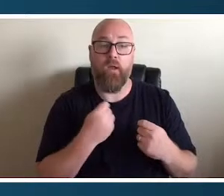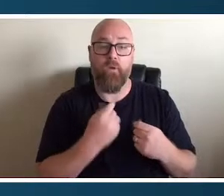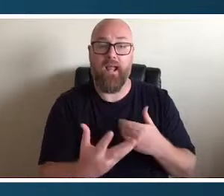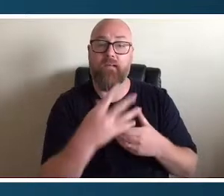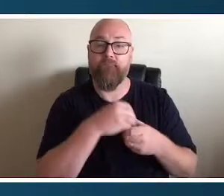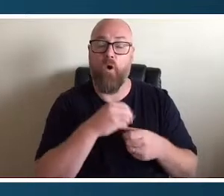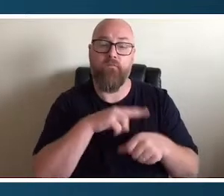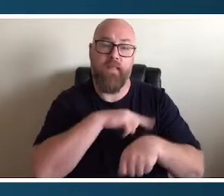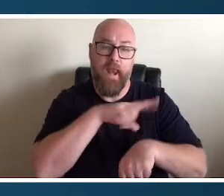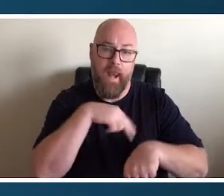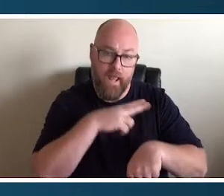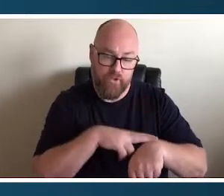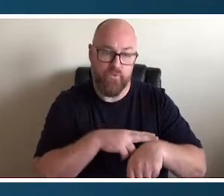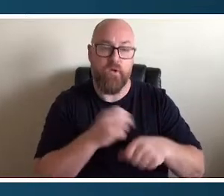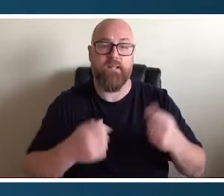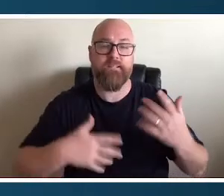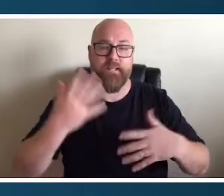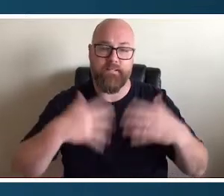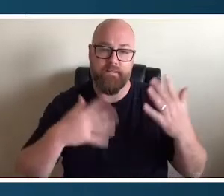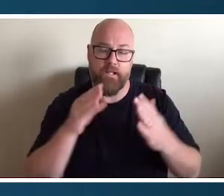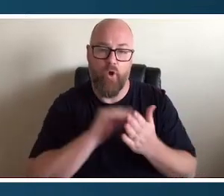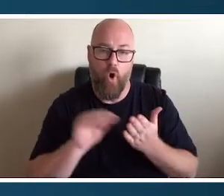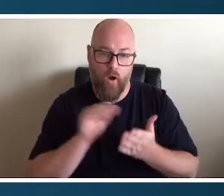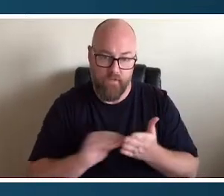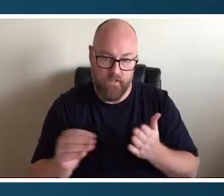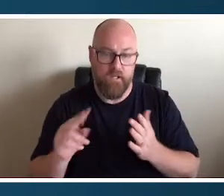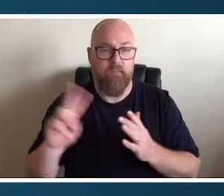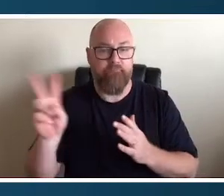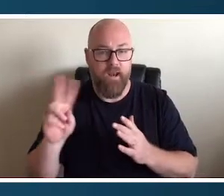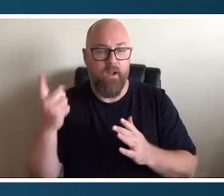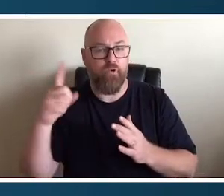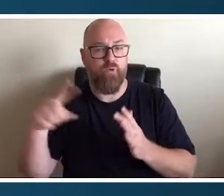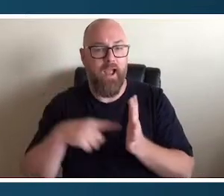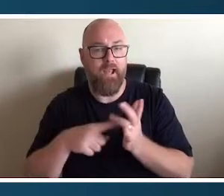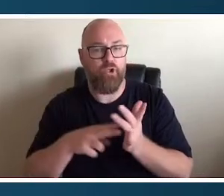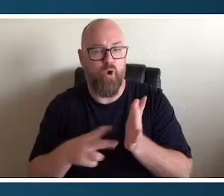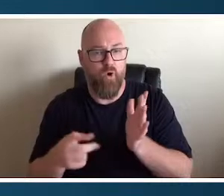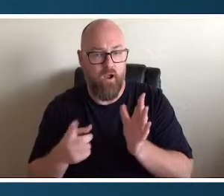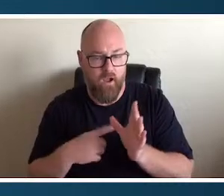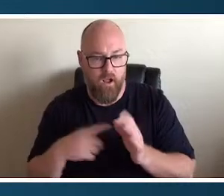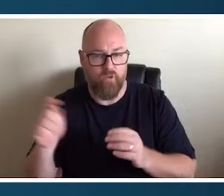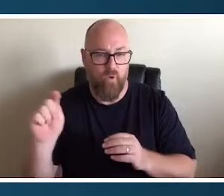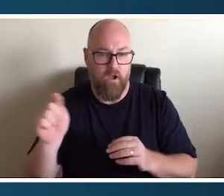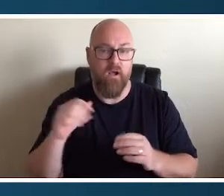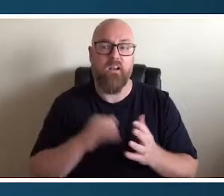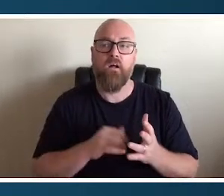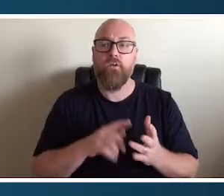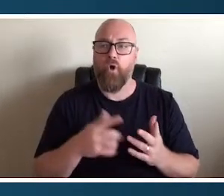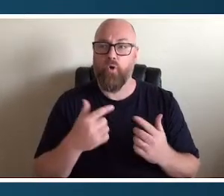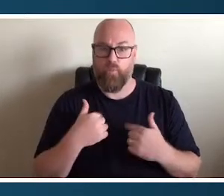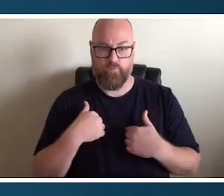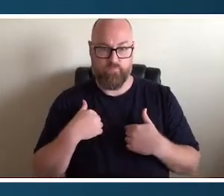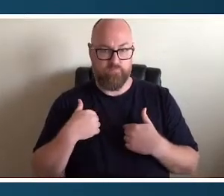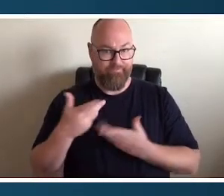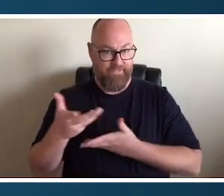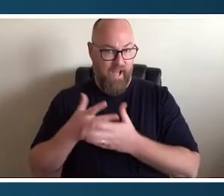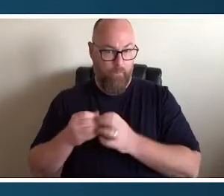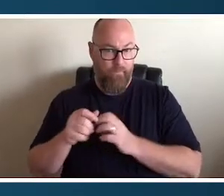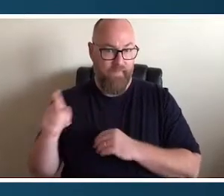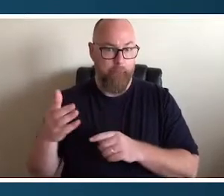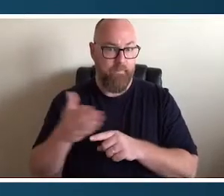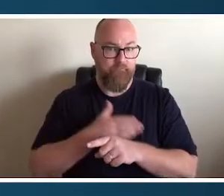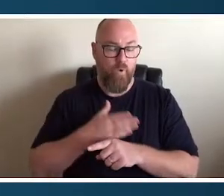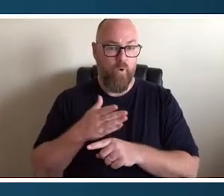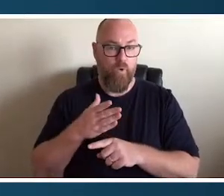in Tonga and Vanuatu in particular. We do share the questionnaire with them before implementing the survey. We do get feedback